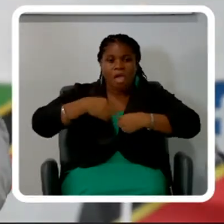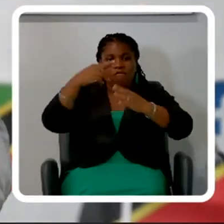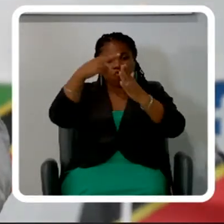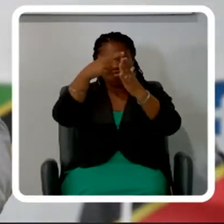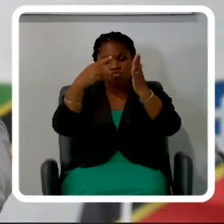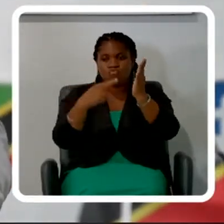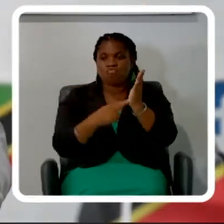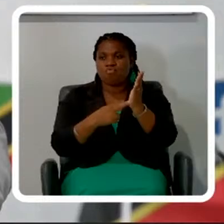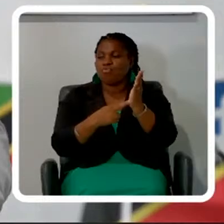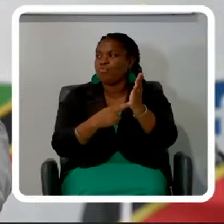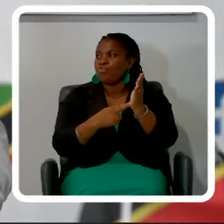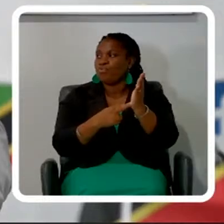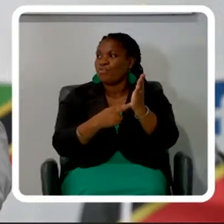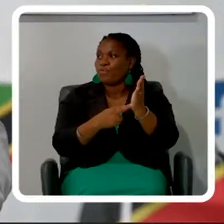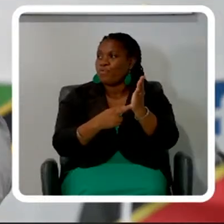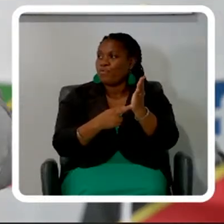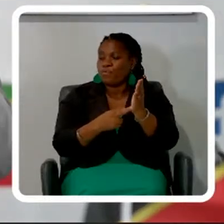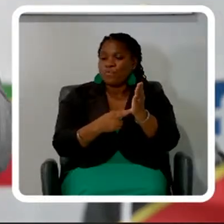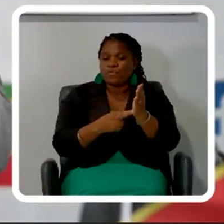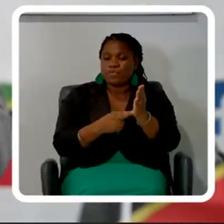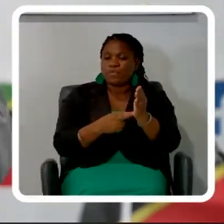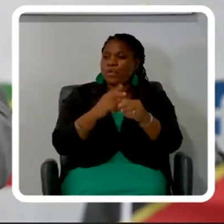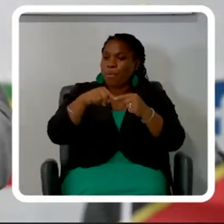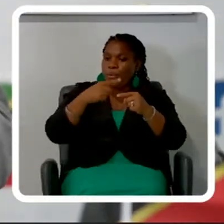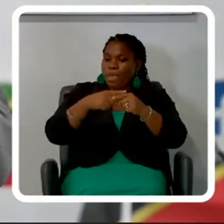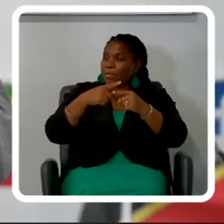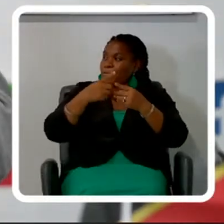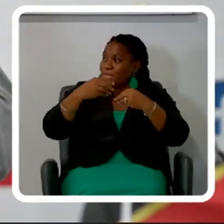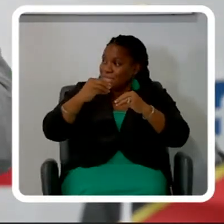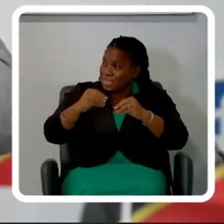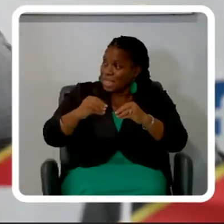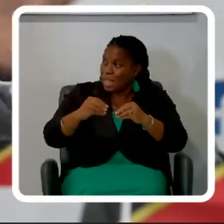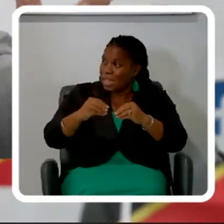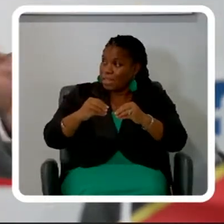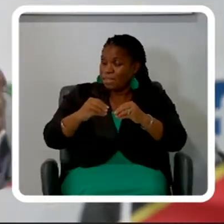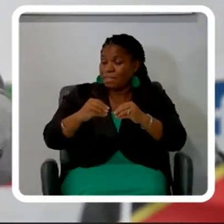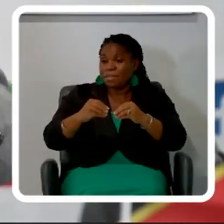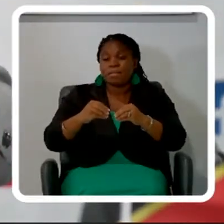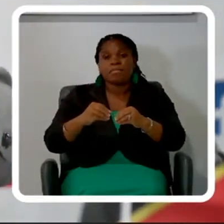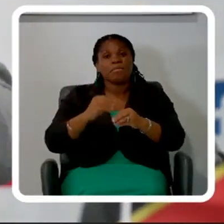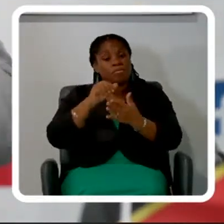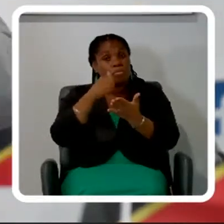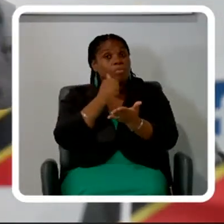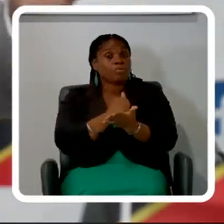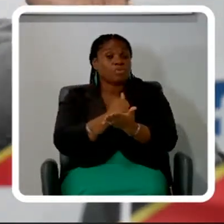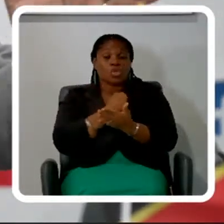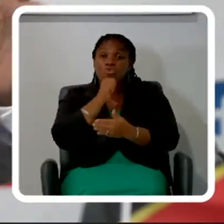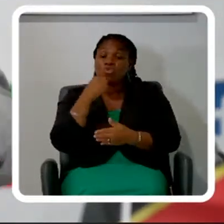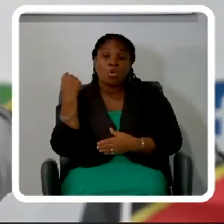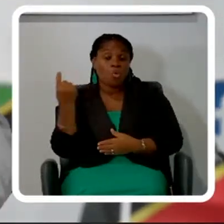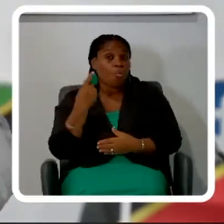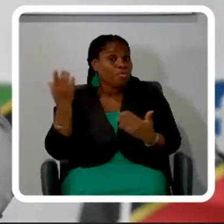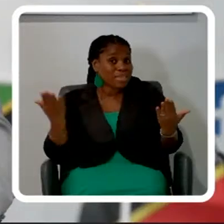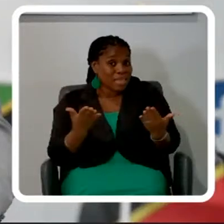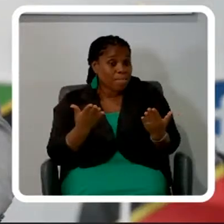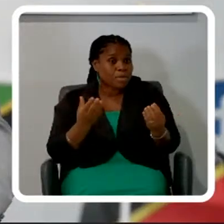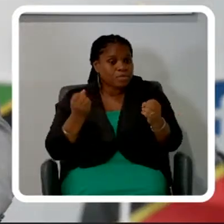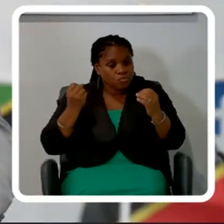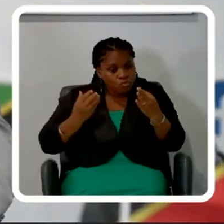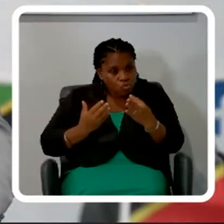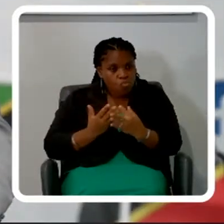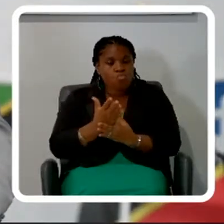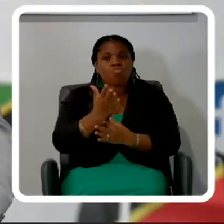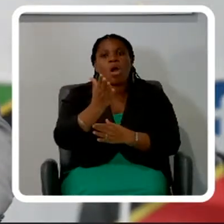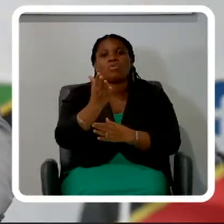regulate the CBI space. So it's not even just us doing it, that has expanded to the region and expanded to the